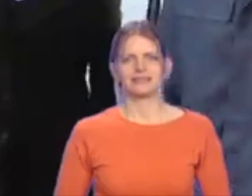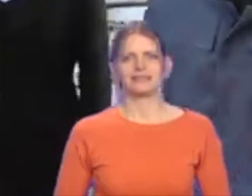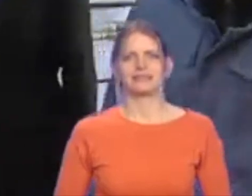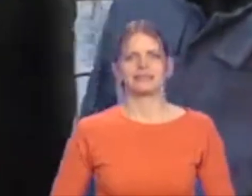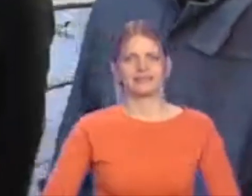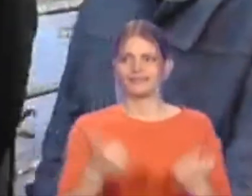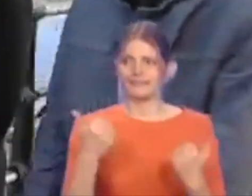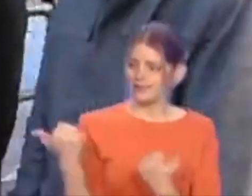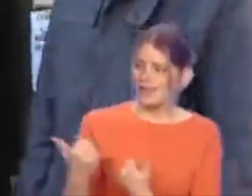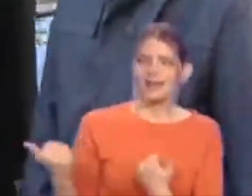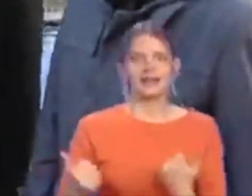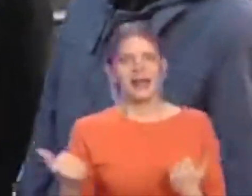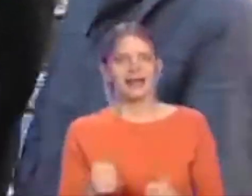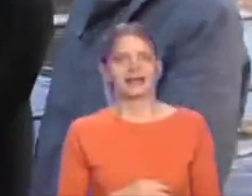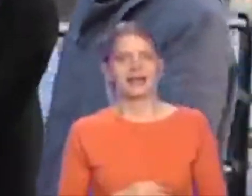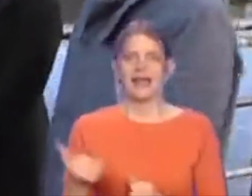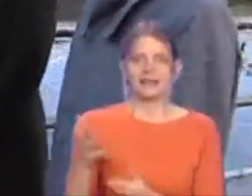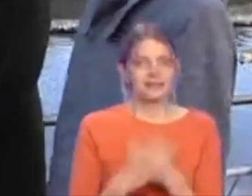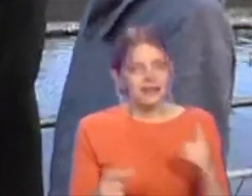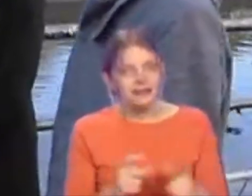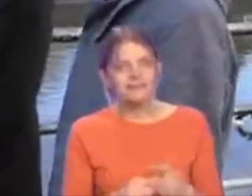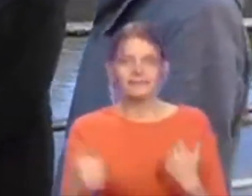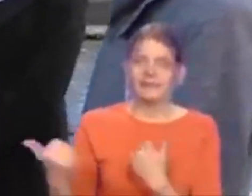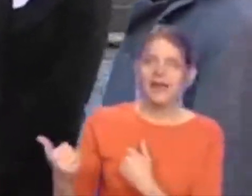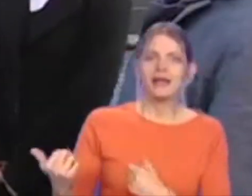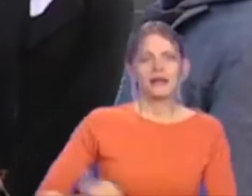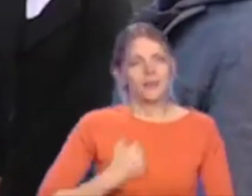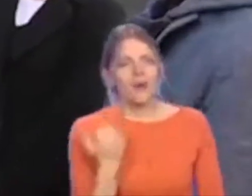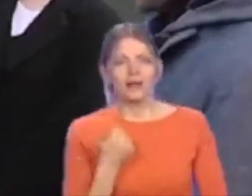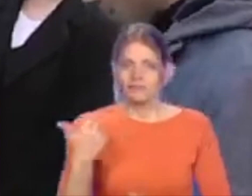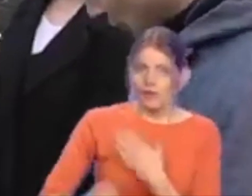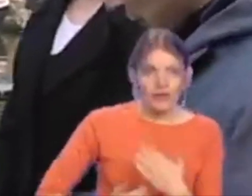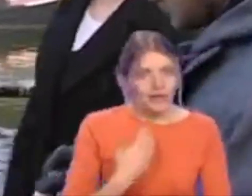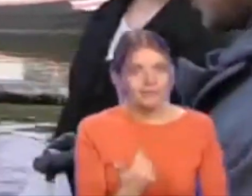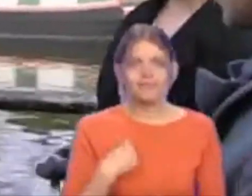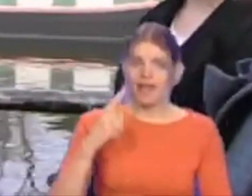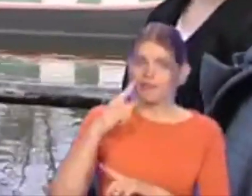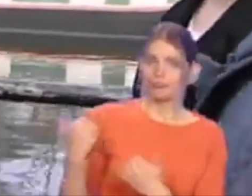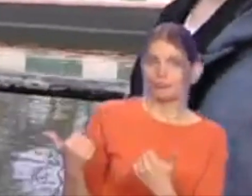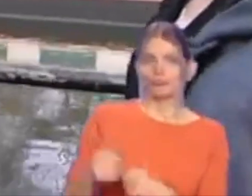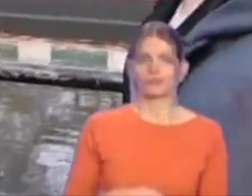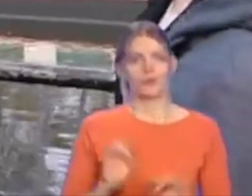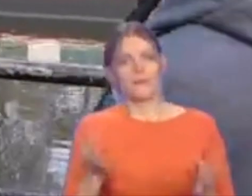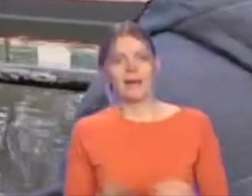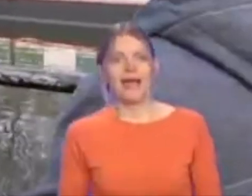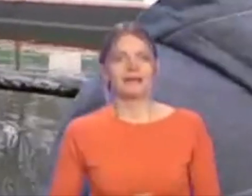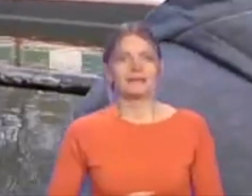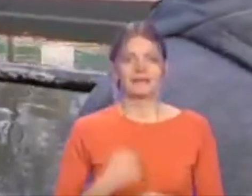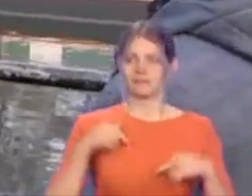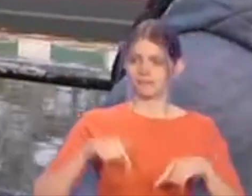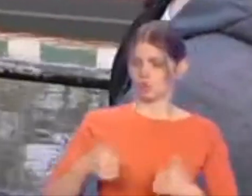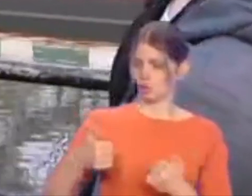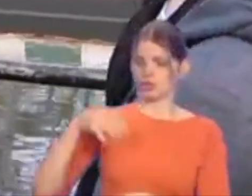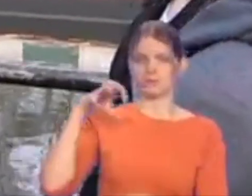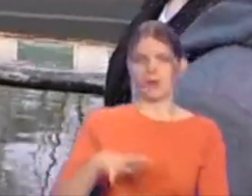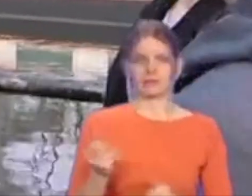Hi, David. Hi there, hi. How's it going? Good, I think. Not too bad, not too bad. We've got various things in here to conceal. What